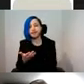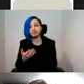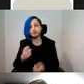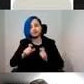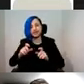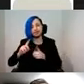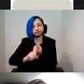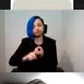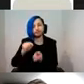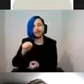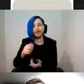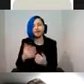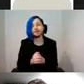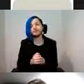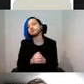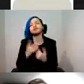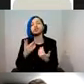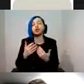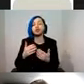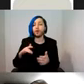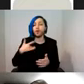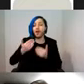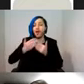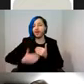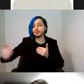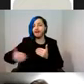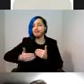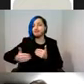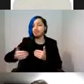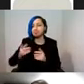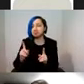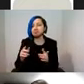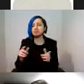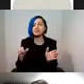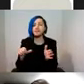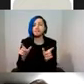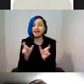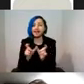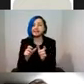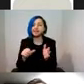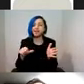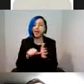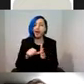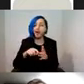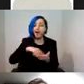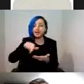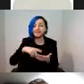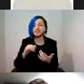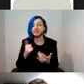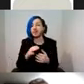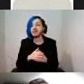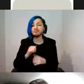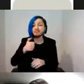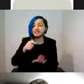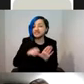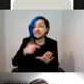relied upon. And in terms of lifespans, something like a magnetic hard disk has a lifespan of maybe six or